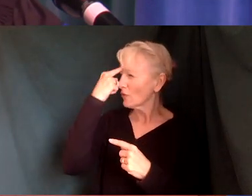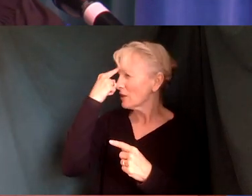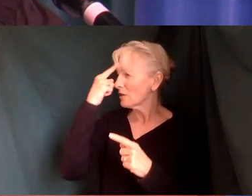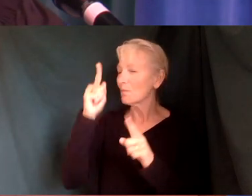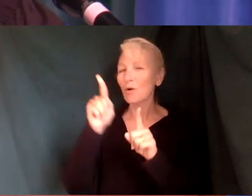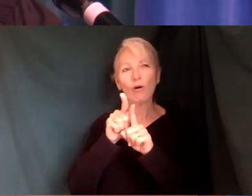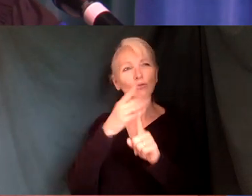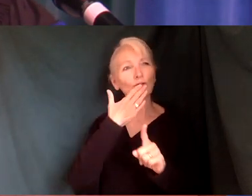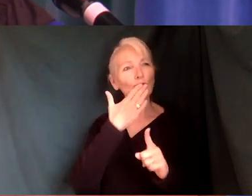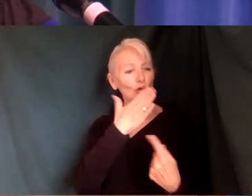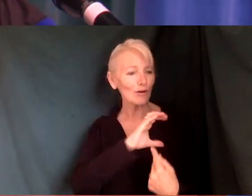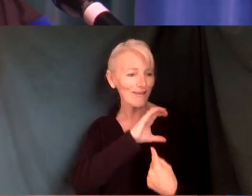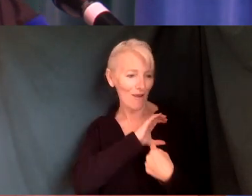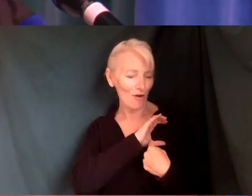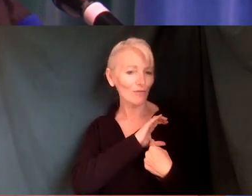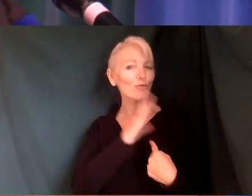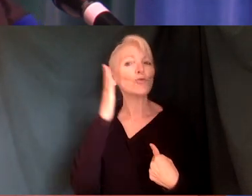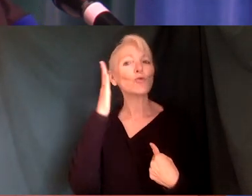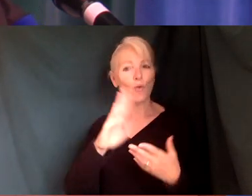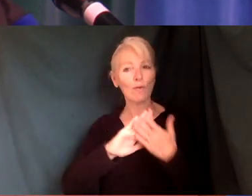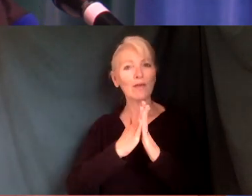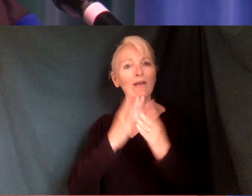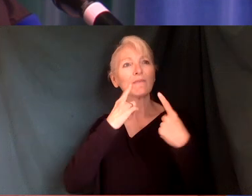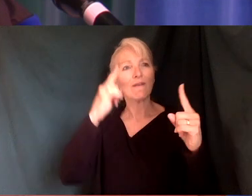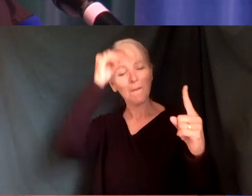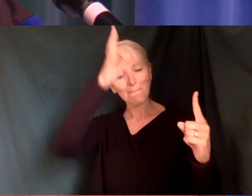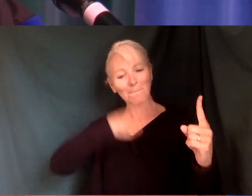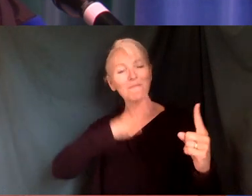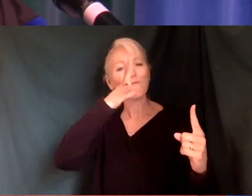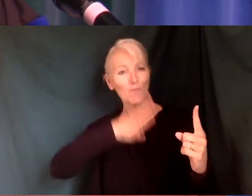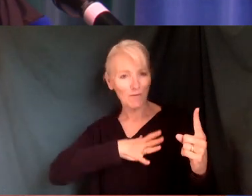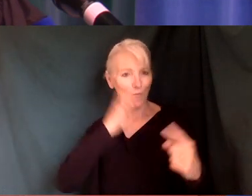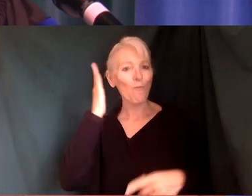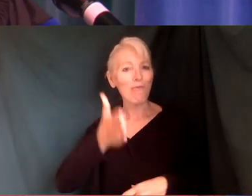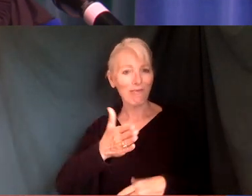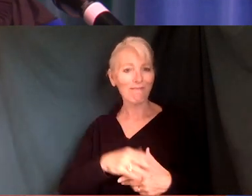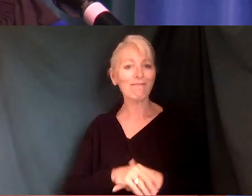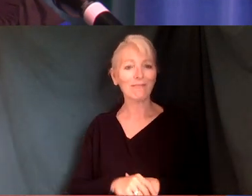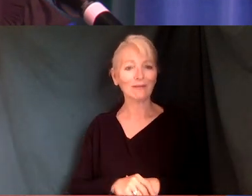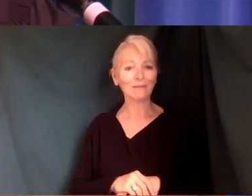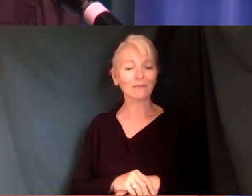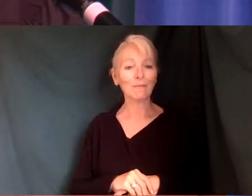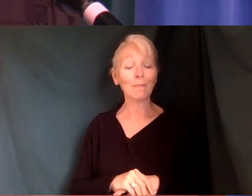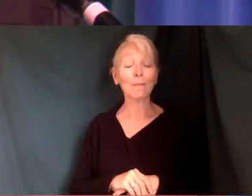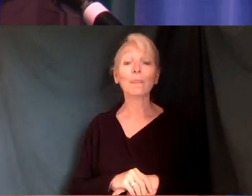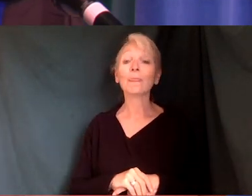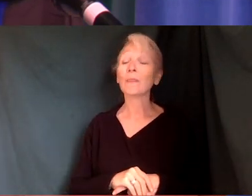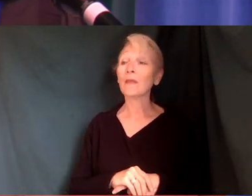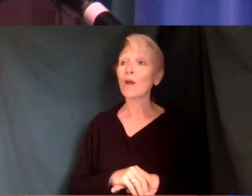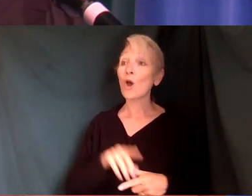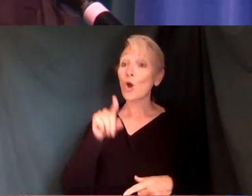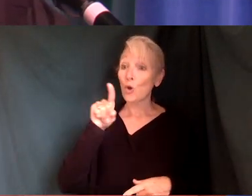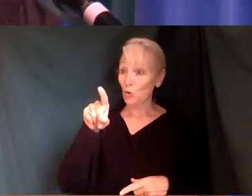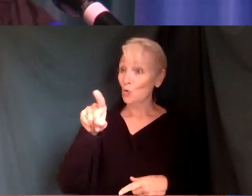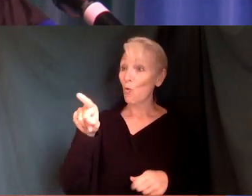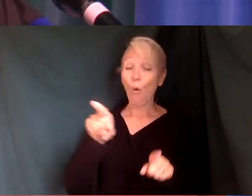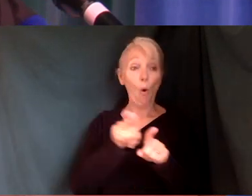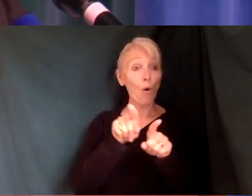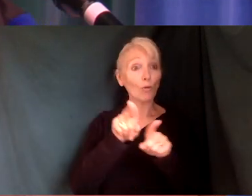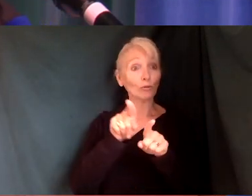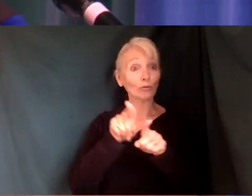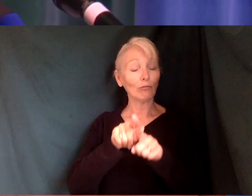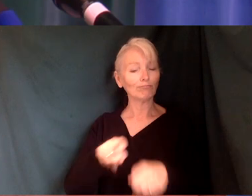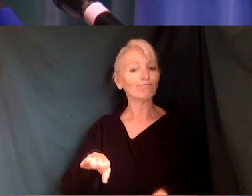strong character will lead you to be successful men and women in our society. Graduates, you have fulfilled